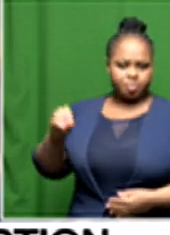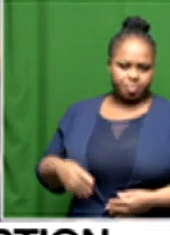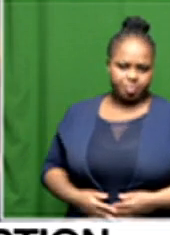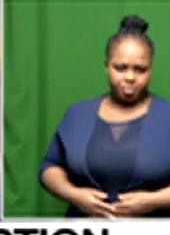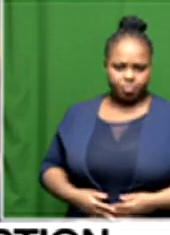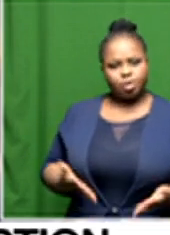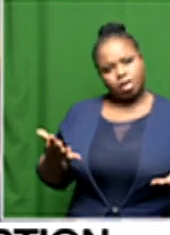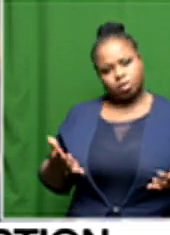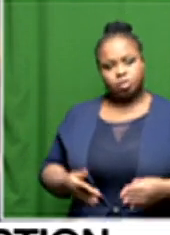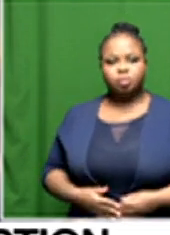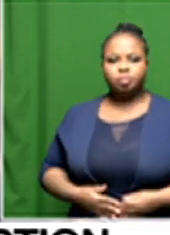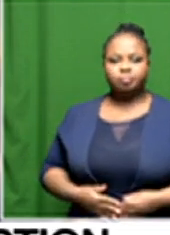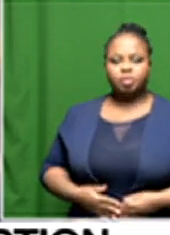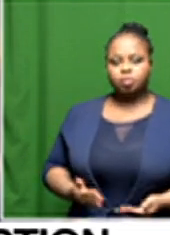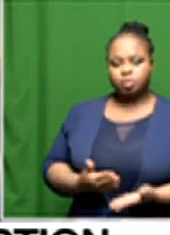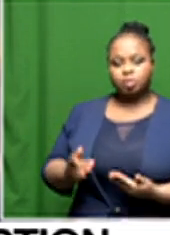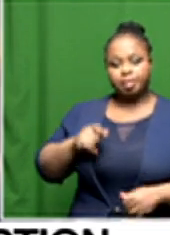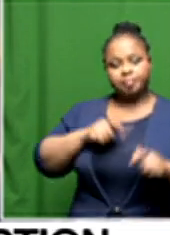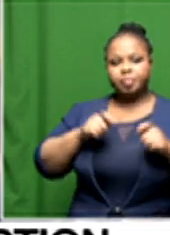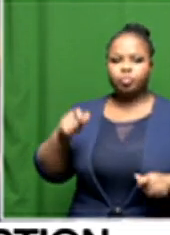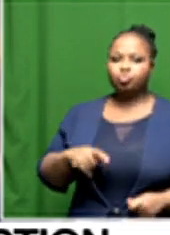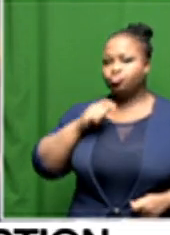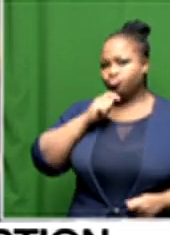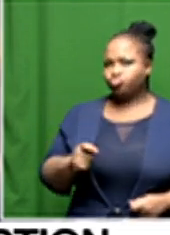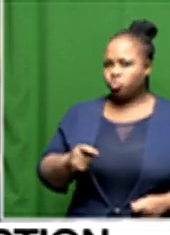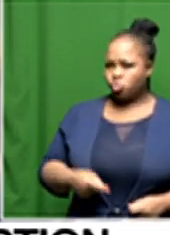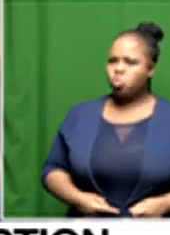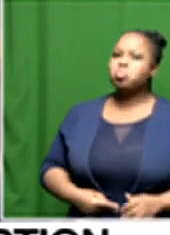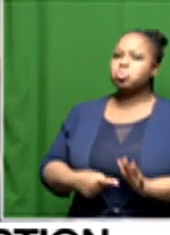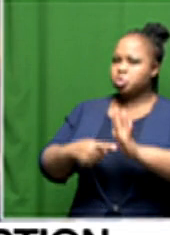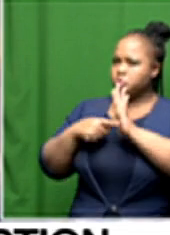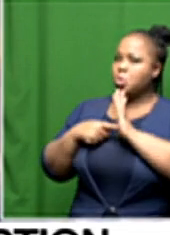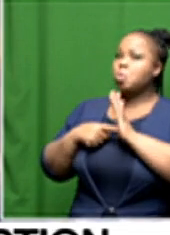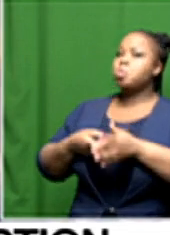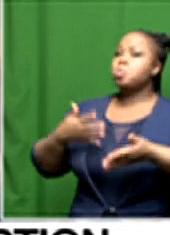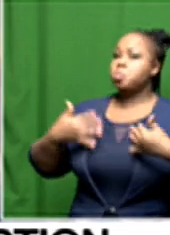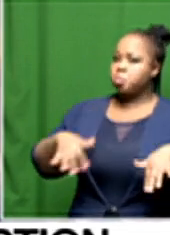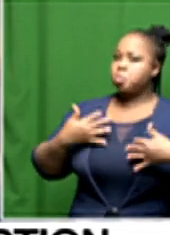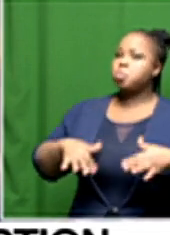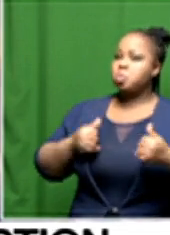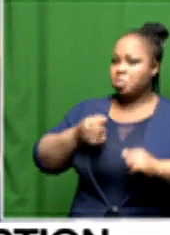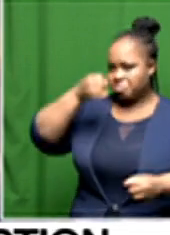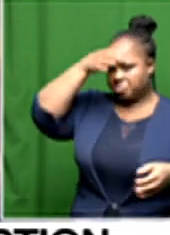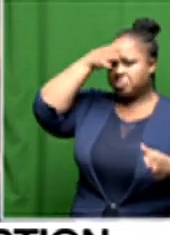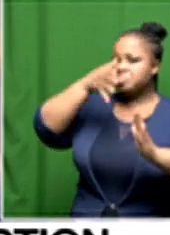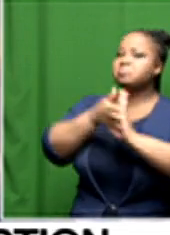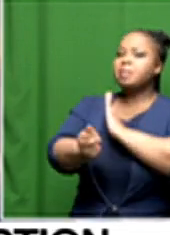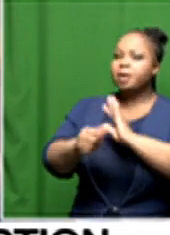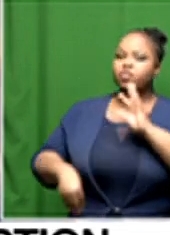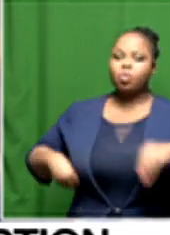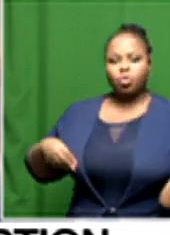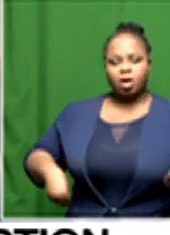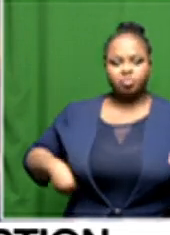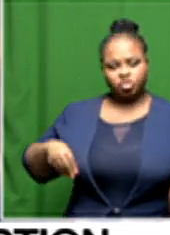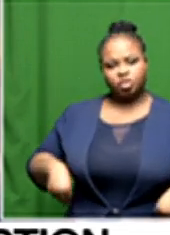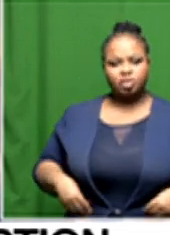look too hard, but some people did just stand out as even better at corruption than the rest. And we ended up with